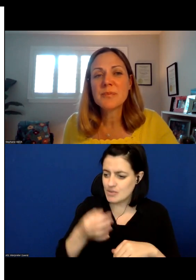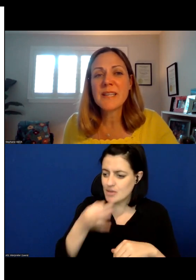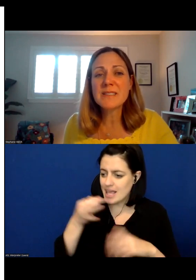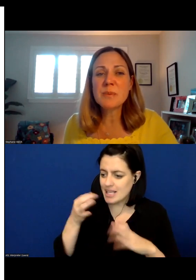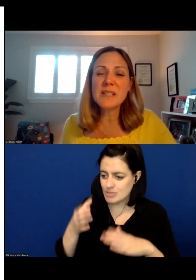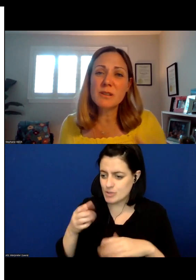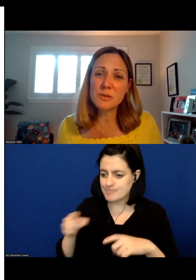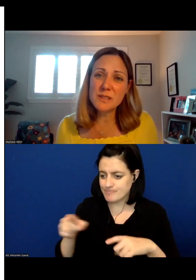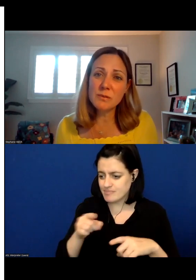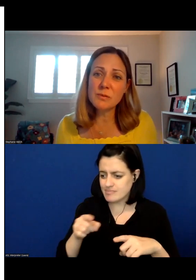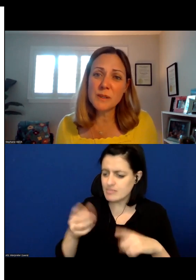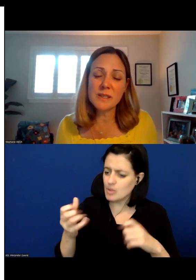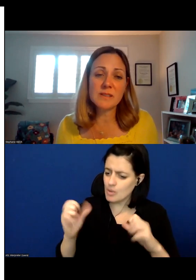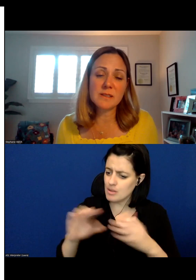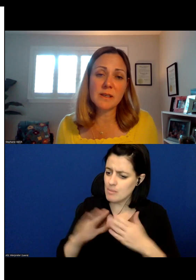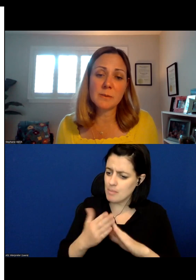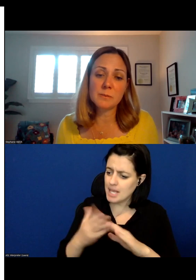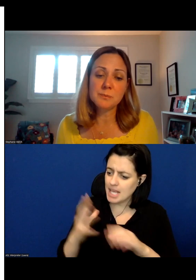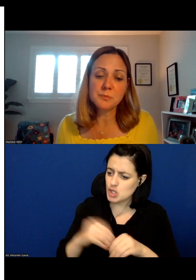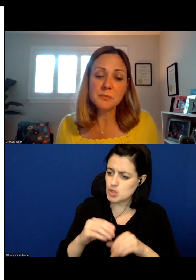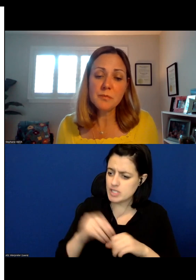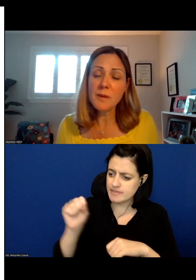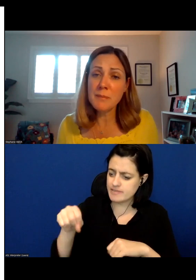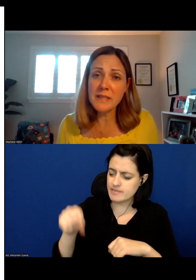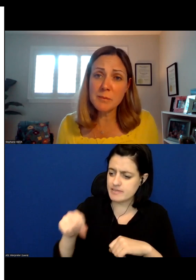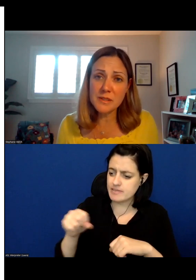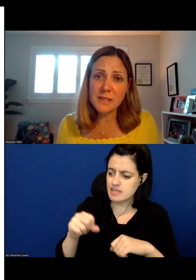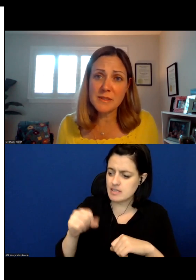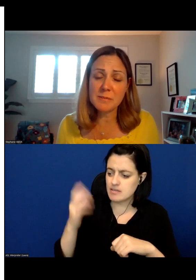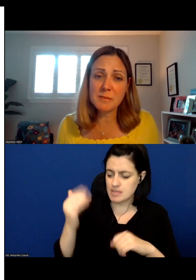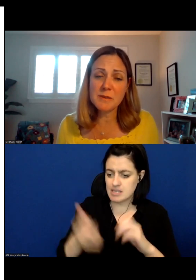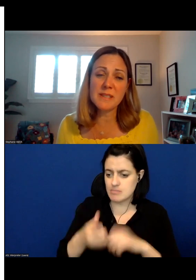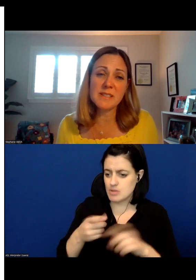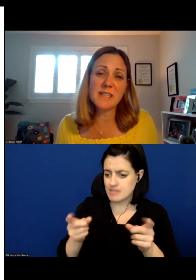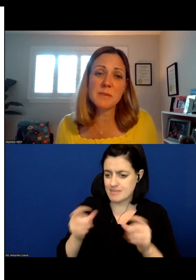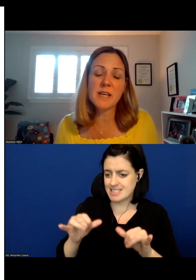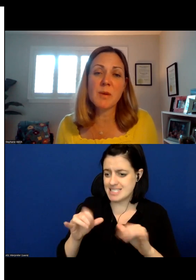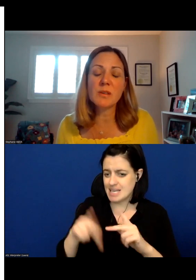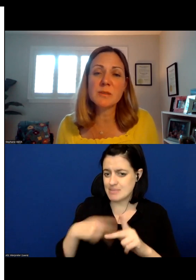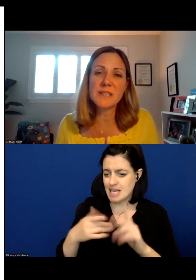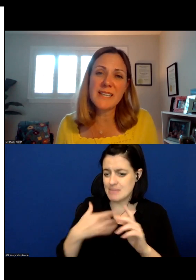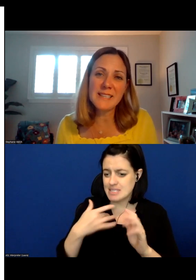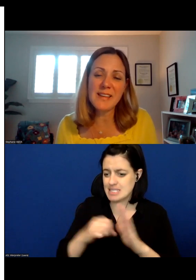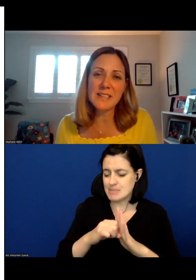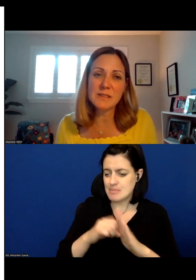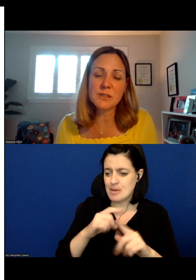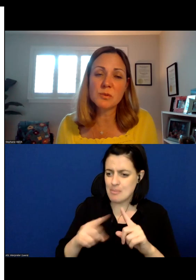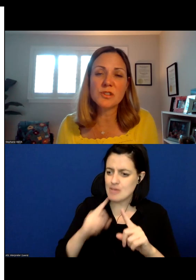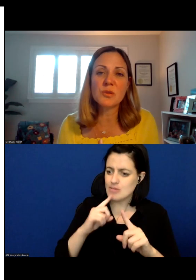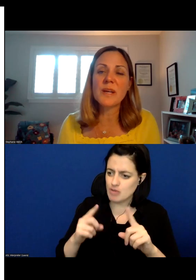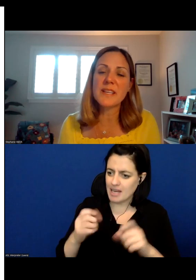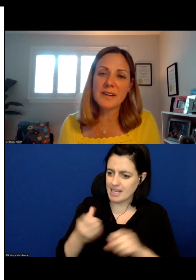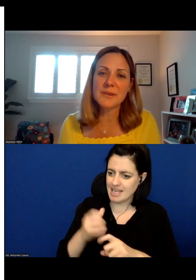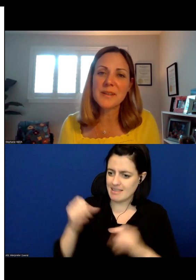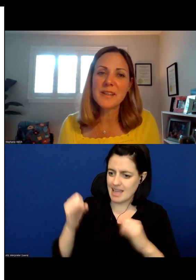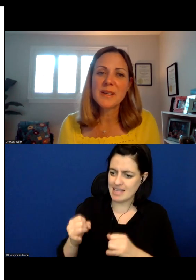to, yes, be inclusive, because many of them are the same symptoms, but at the same time, ultimately getting that individual